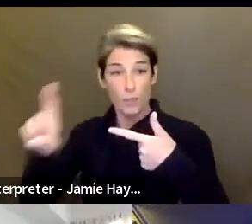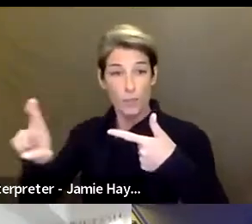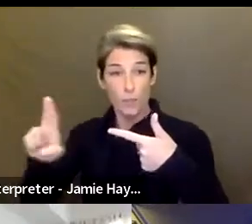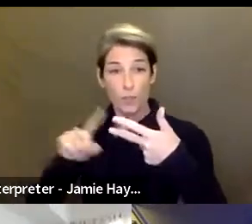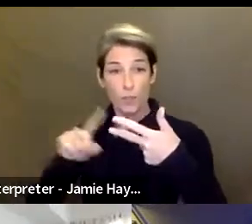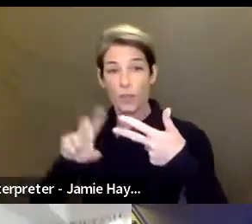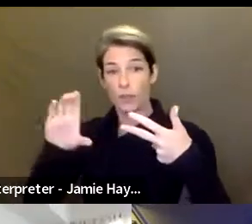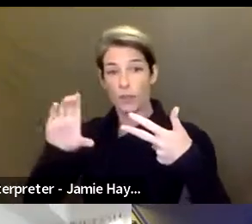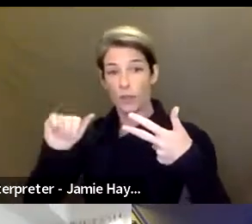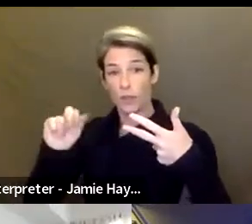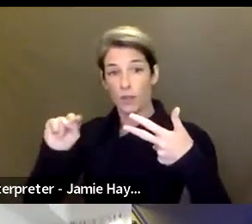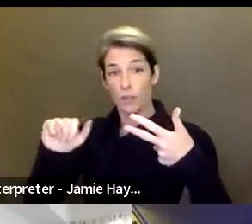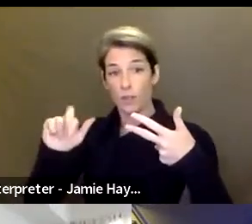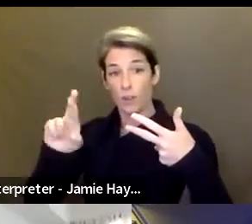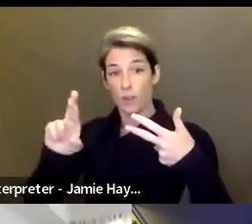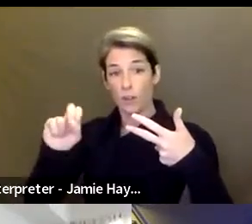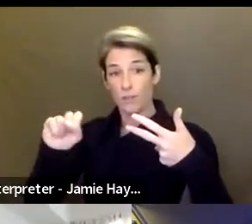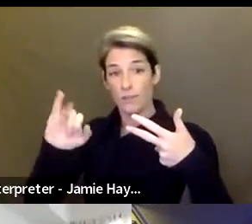Canarsie,